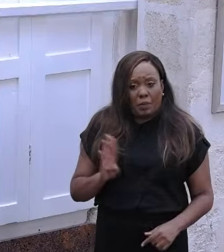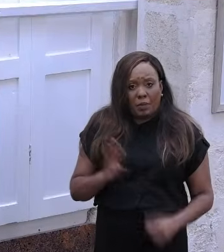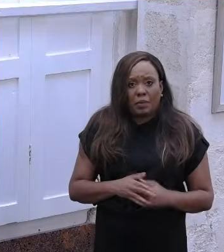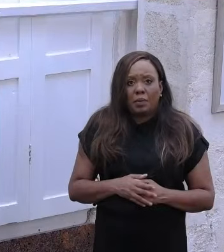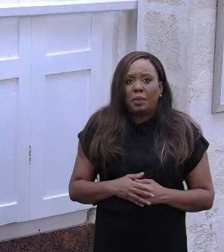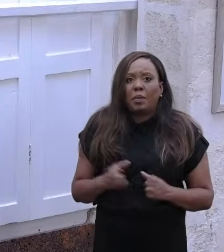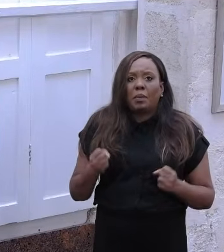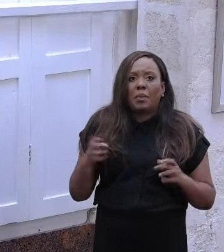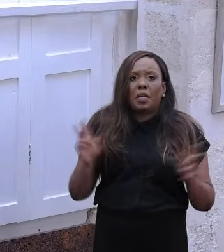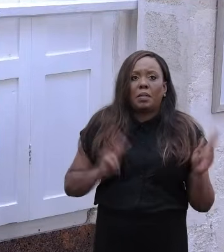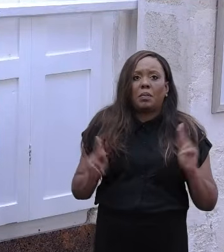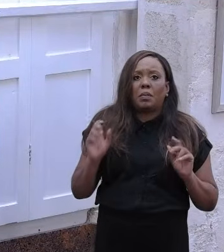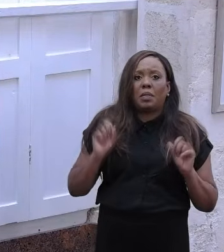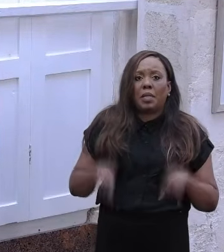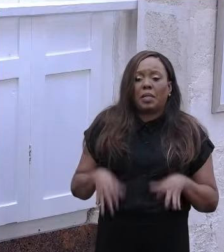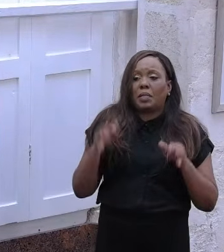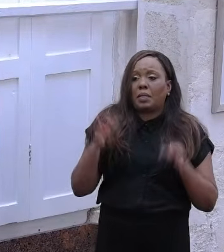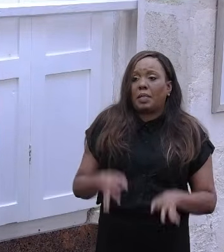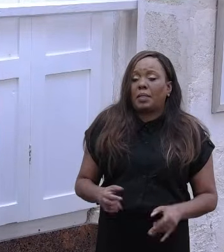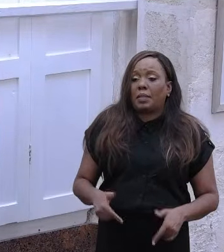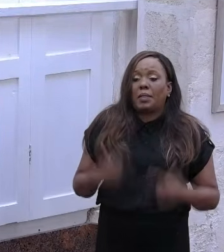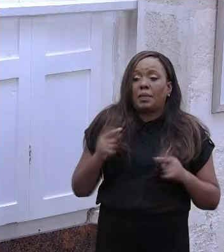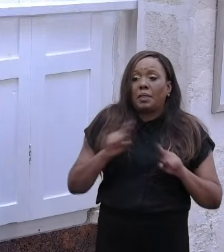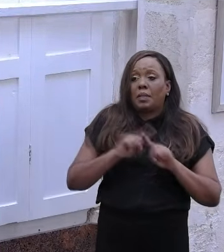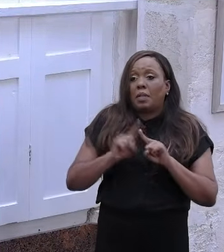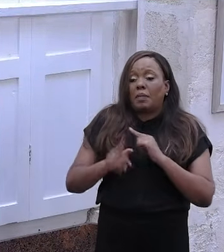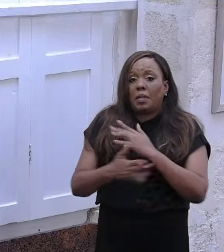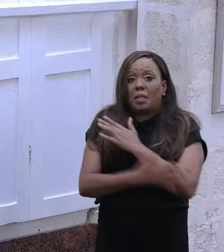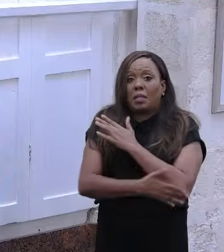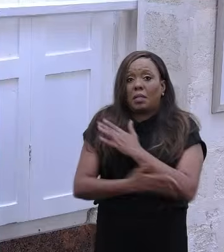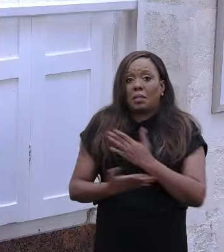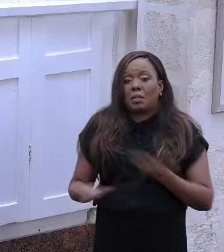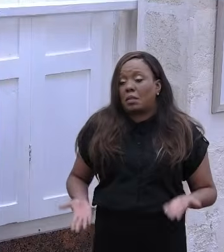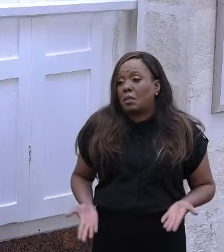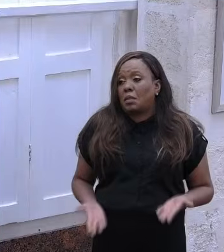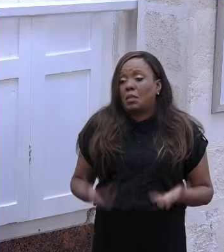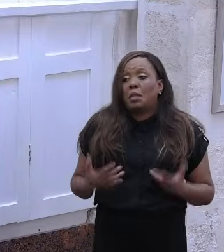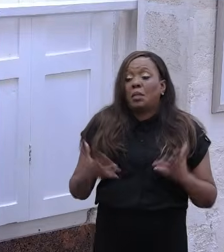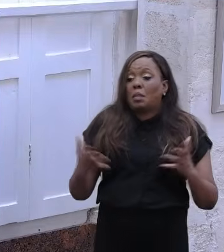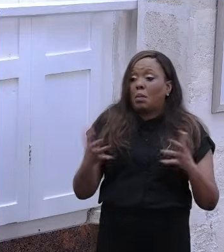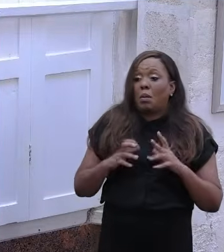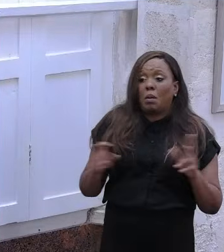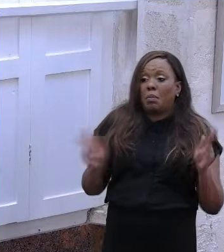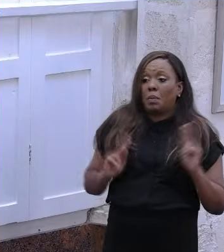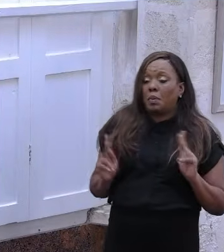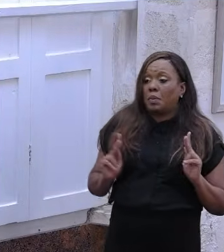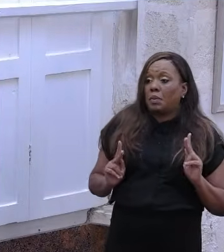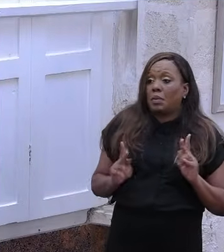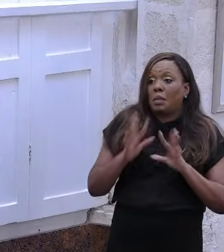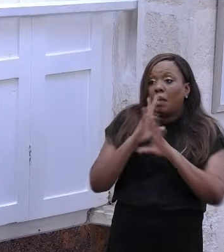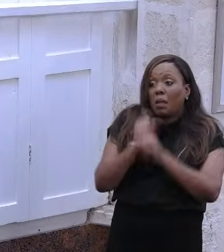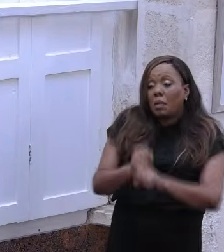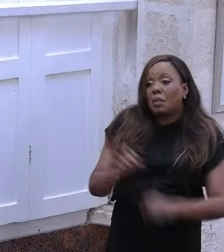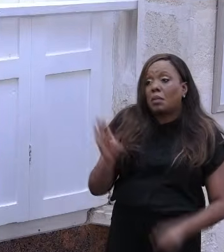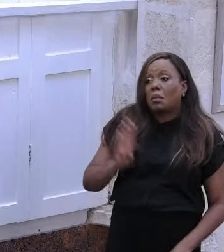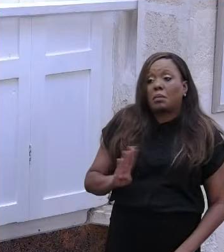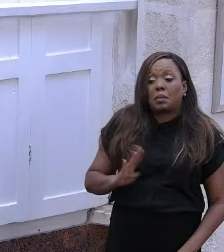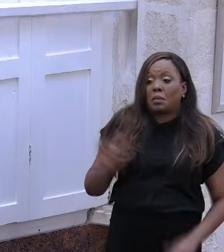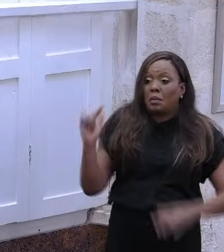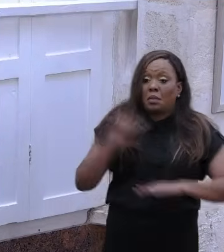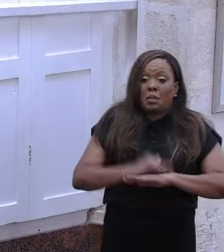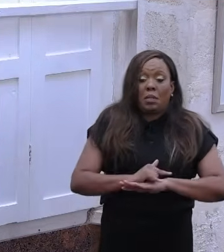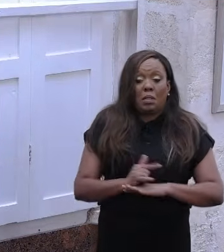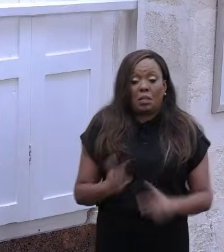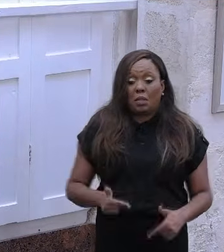choose from. So you're making yourself as attractive as possible to the wider